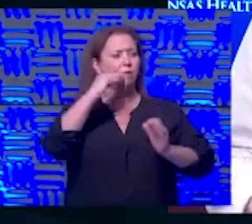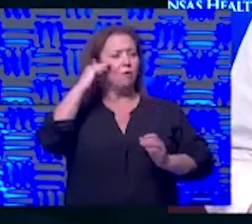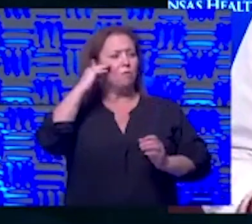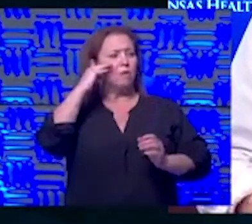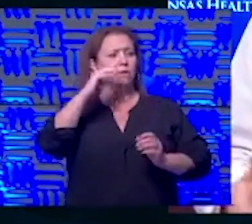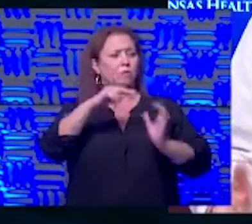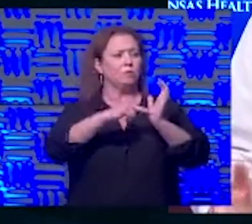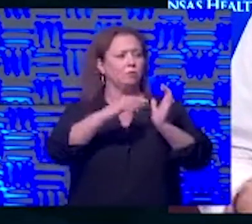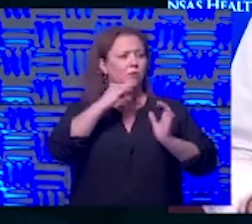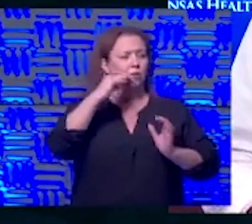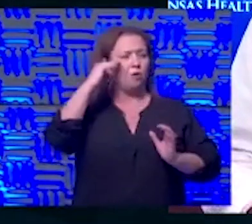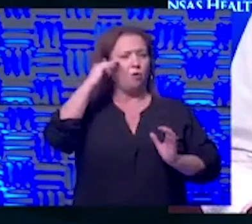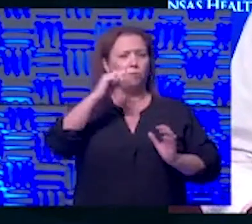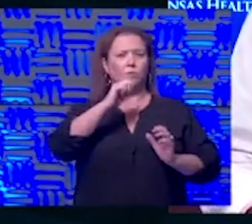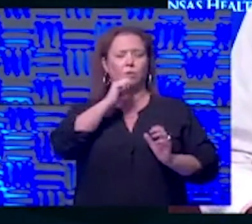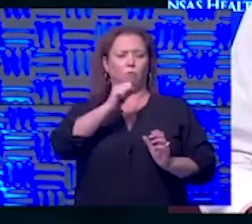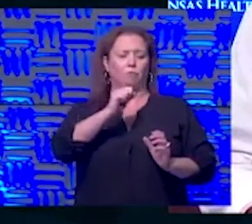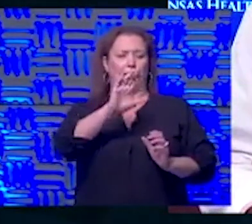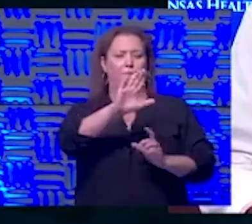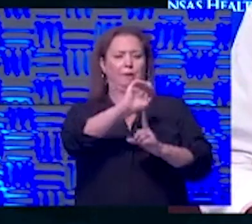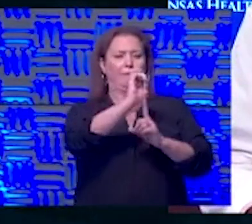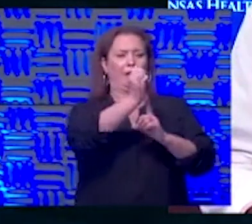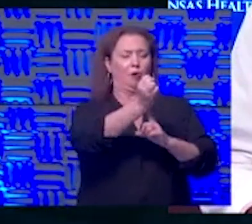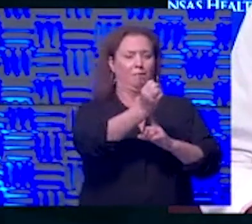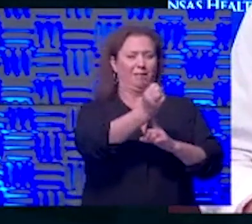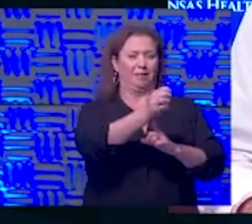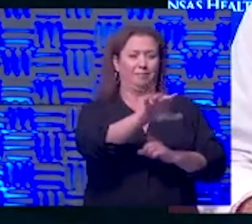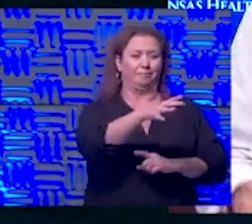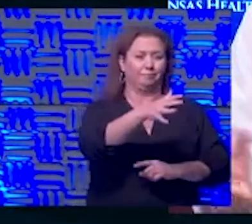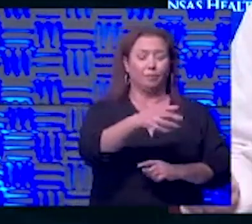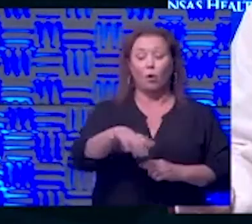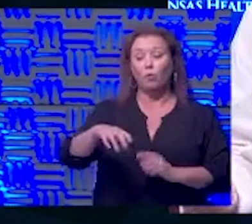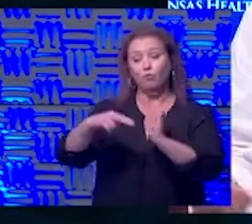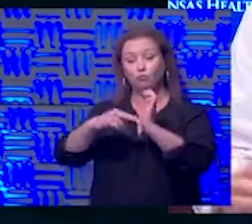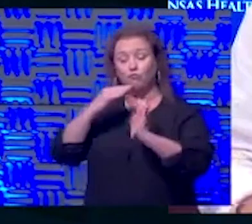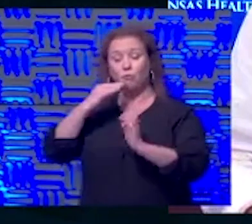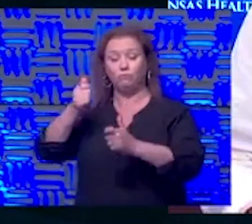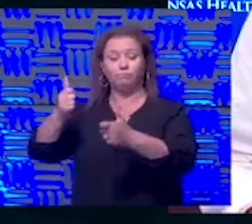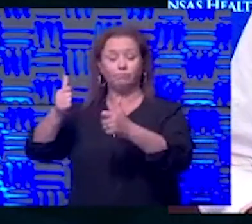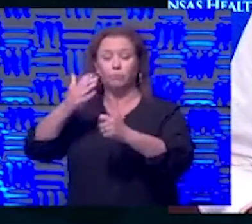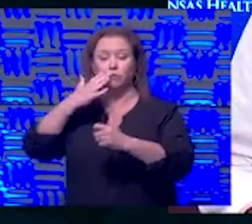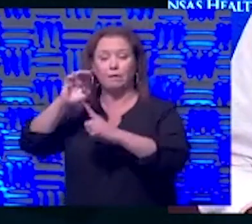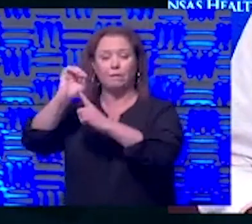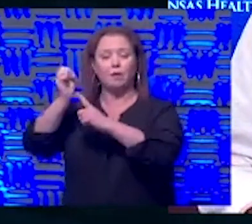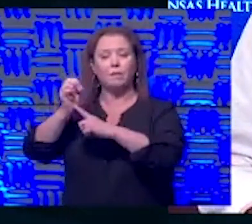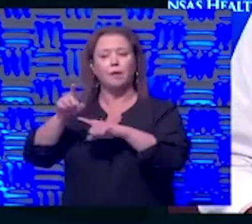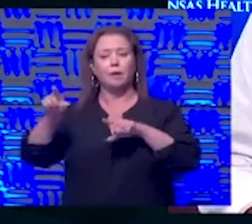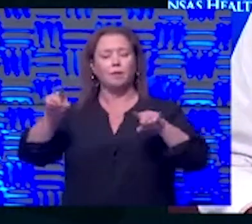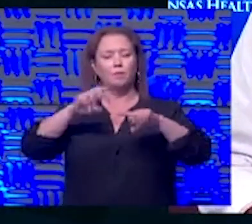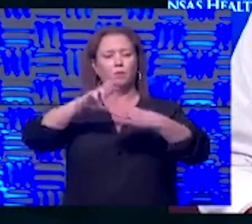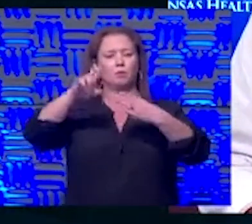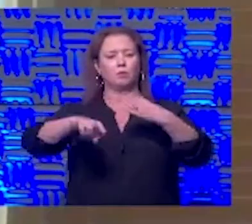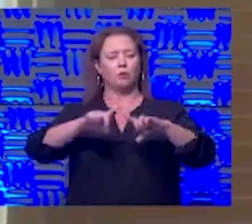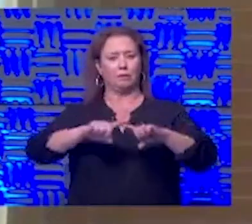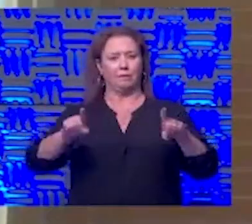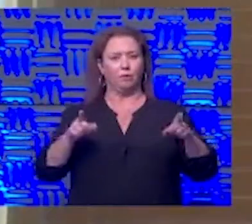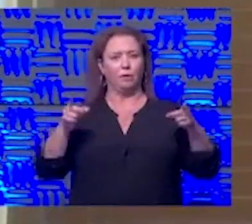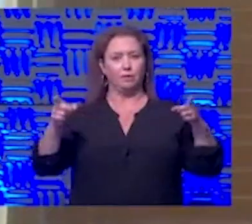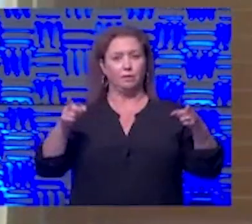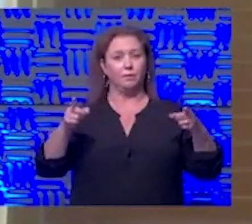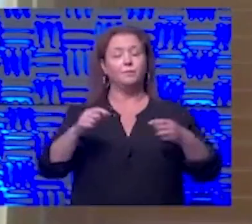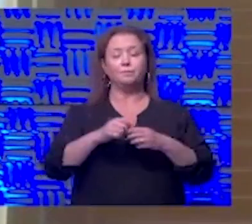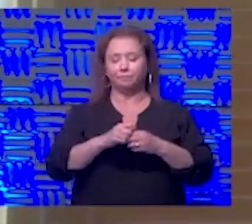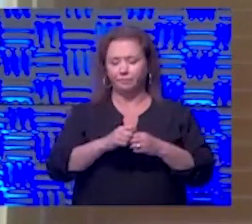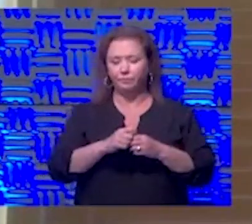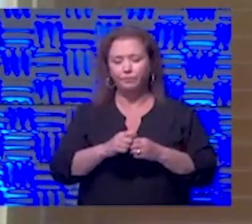homes that don't have as good of an environment and nursing homes that have better environments are going to have different outcomes. So there's been some data that has